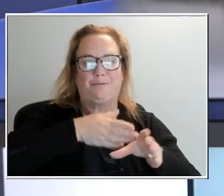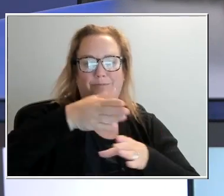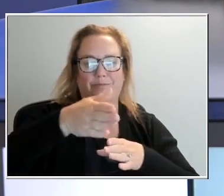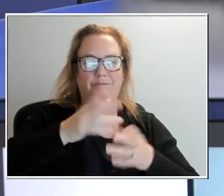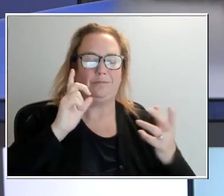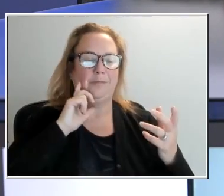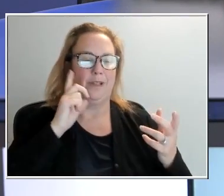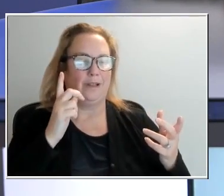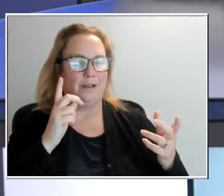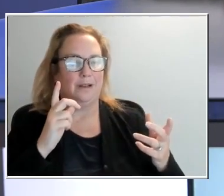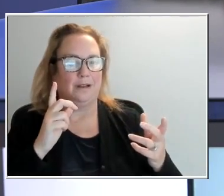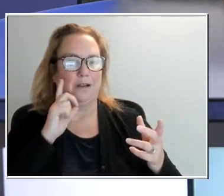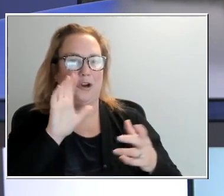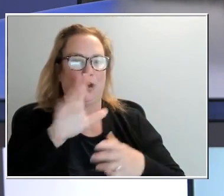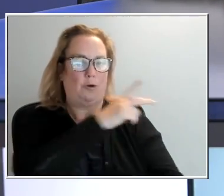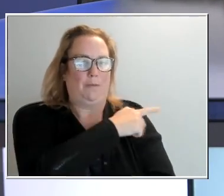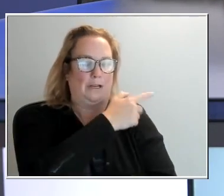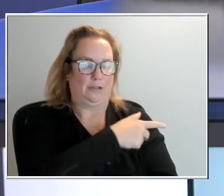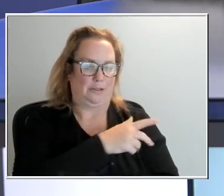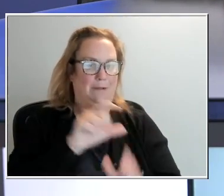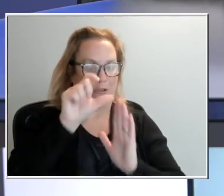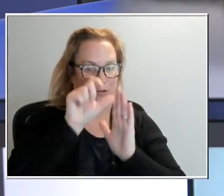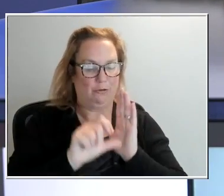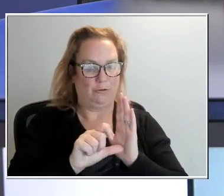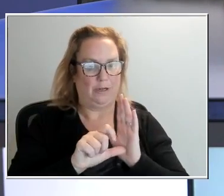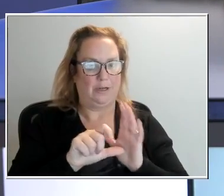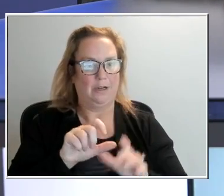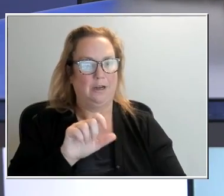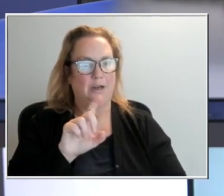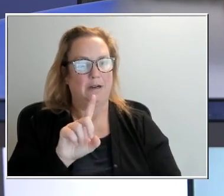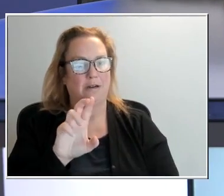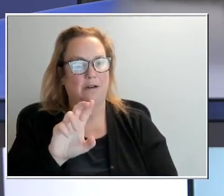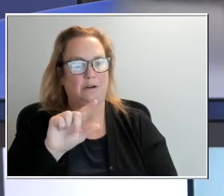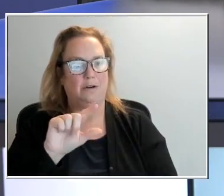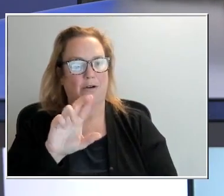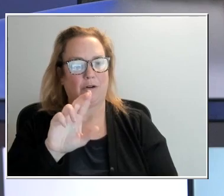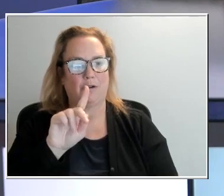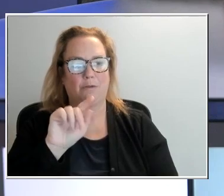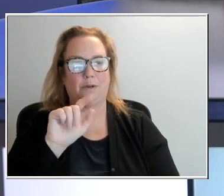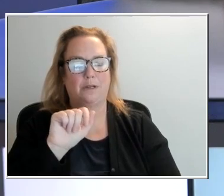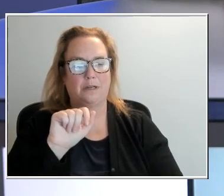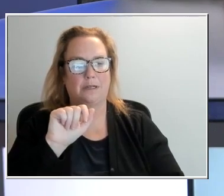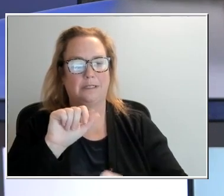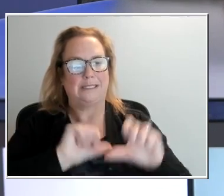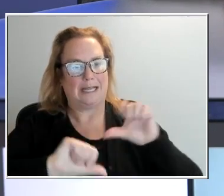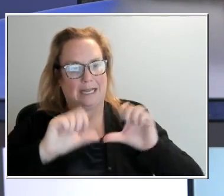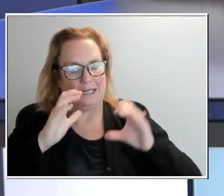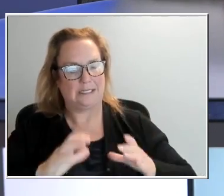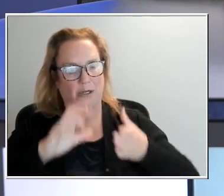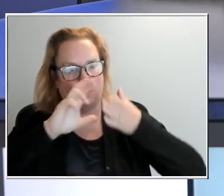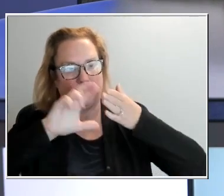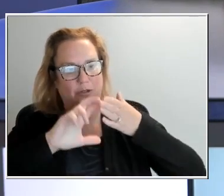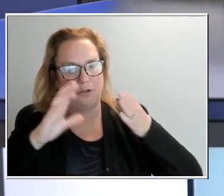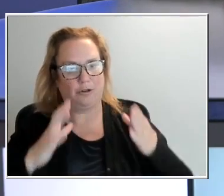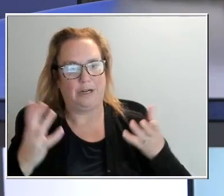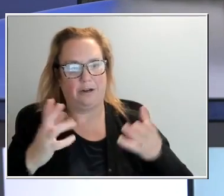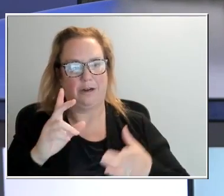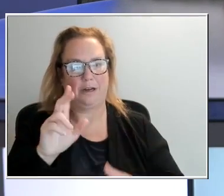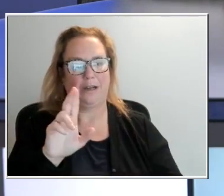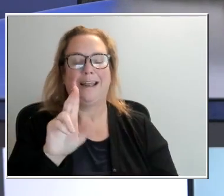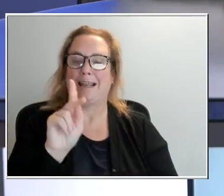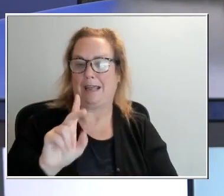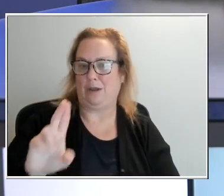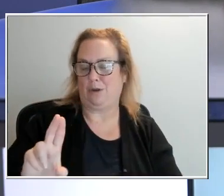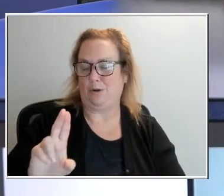table are also her patients. Dr. Gupta is also a scientist and researcher here at the University of Kansas Medical Center and a